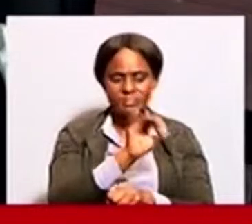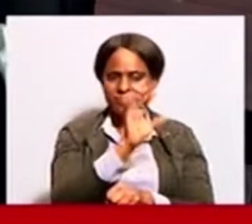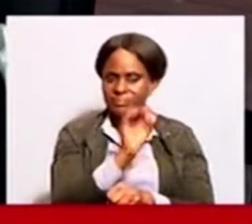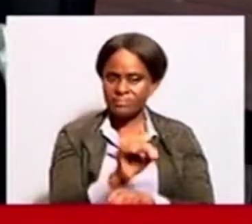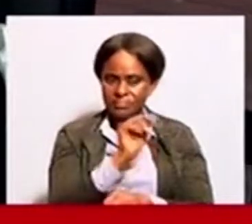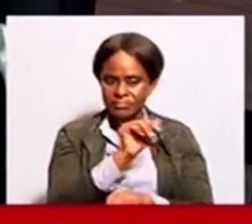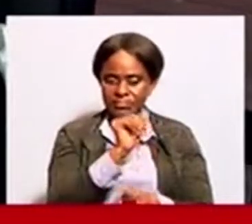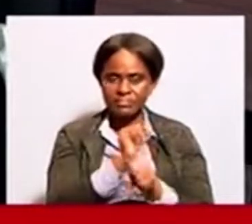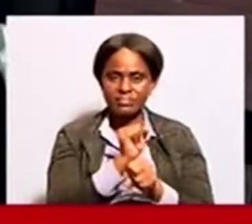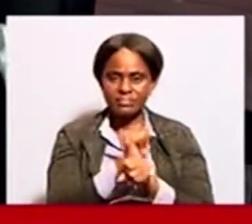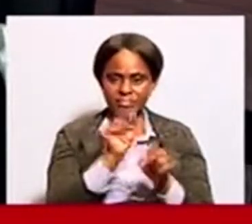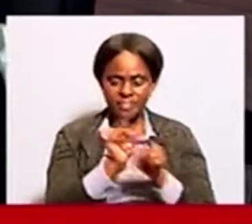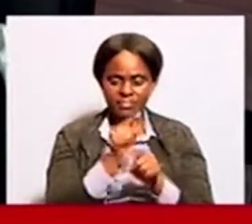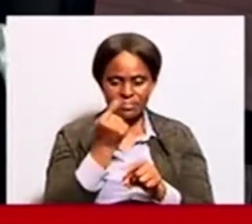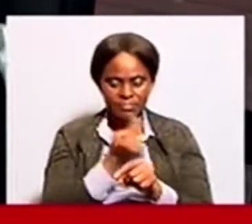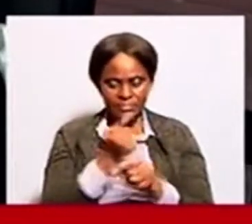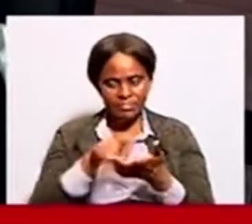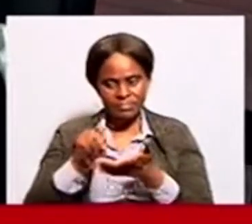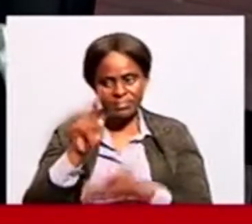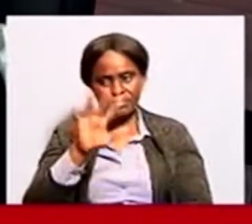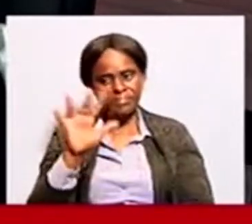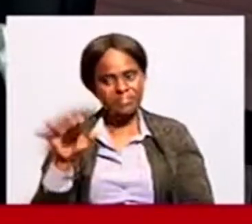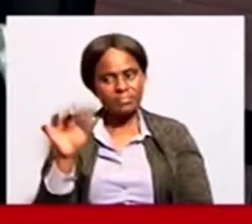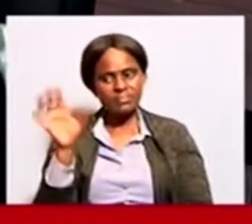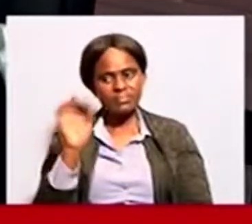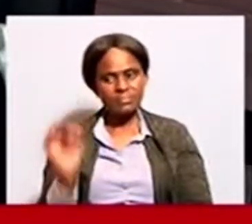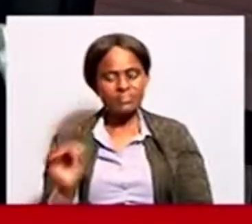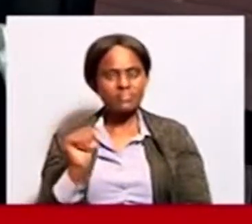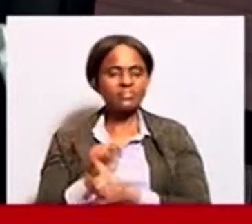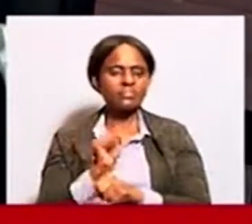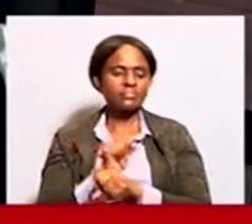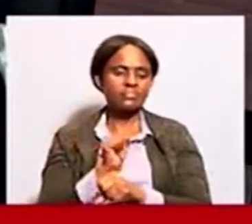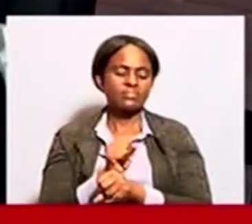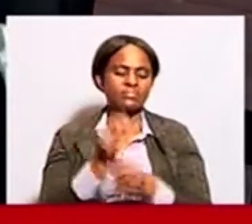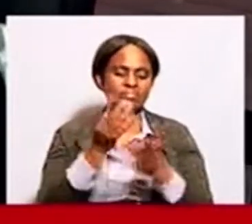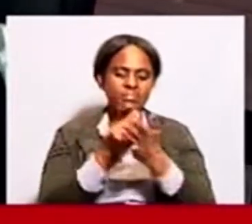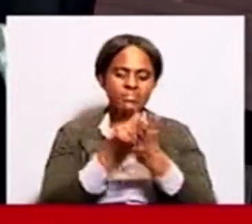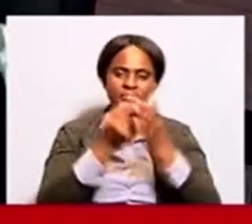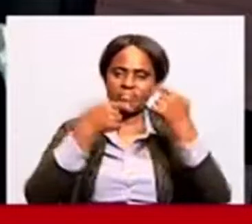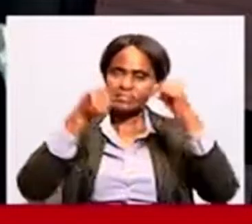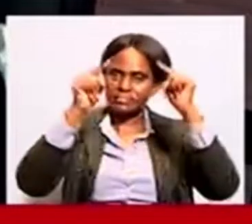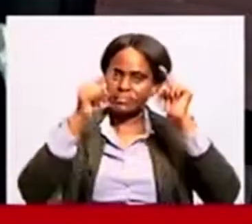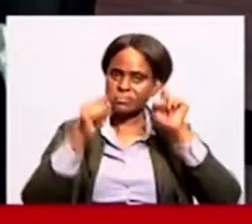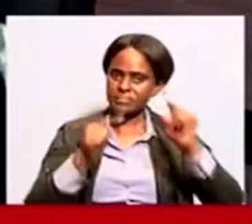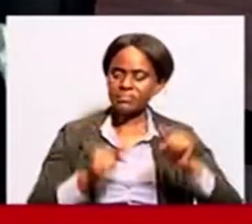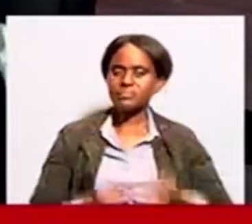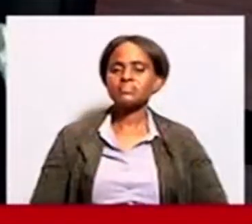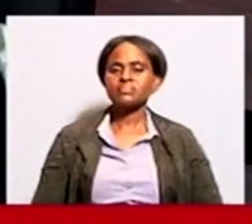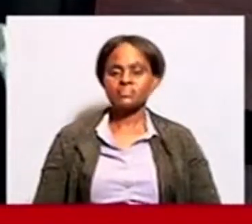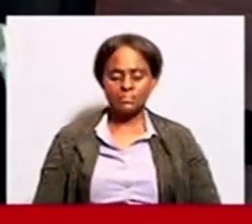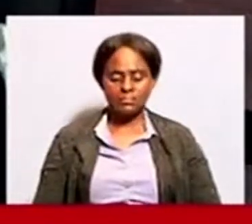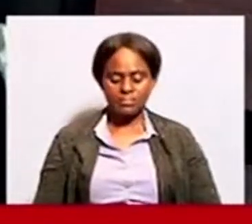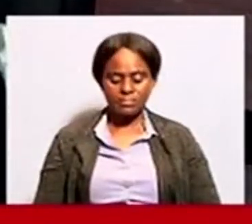works, and only paid 55% of the works financial progress.